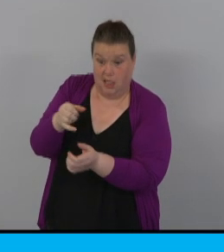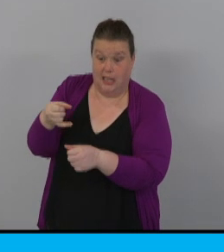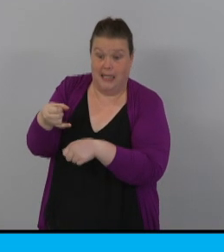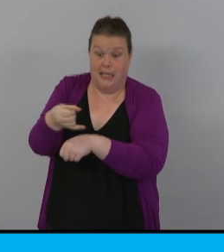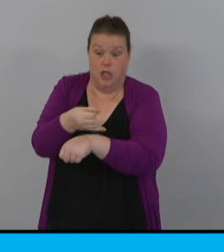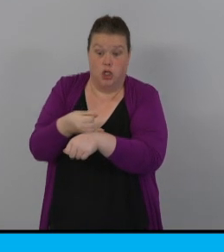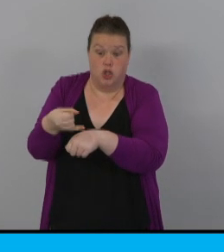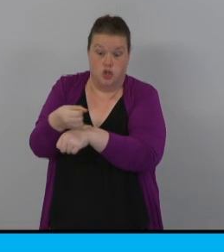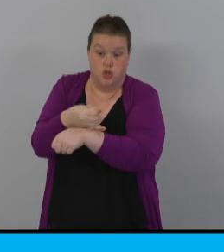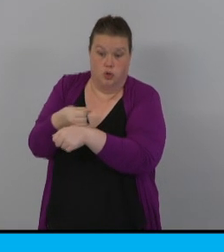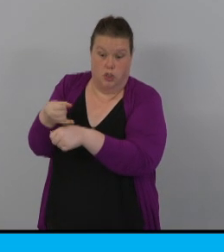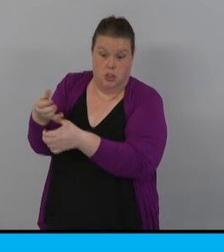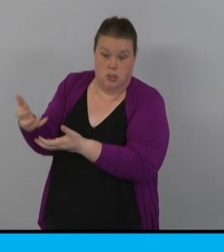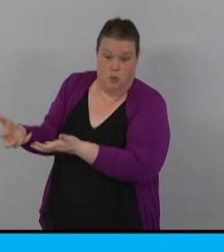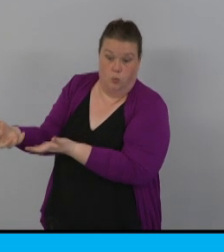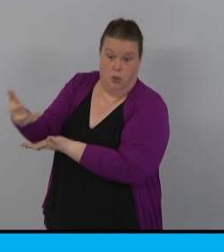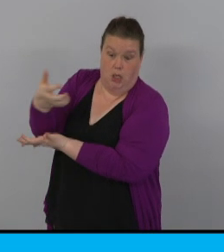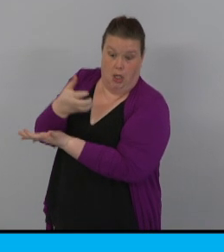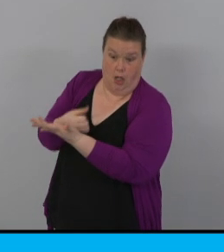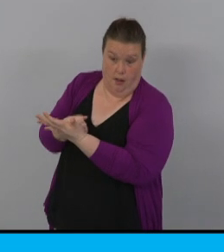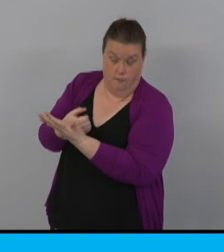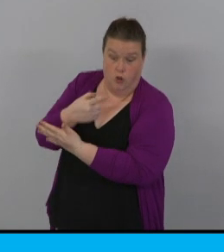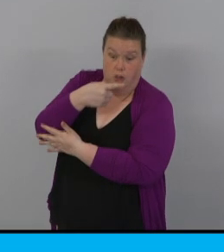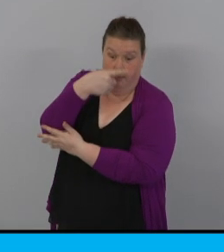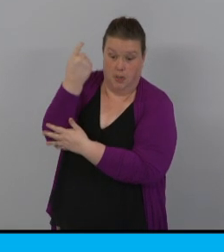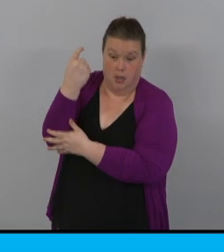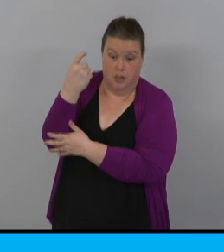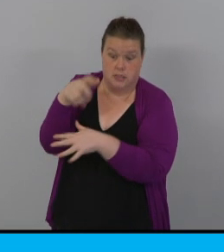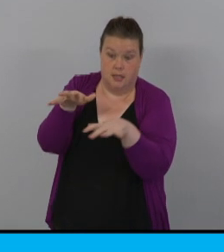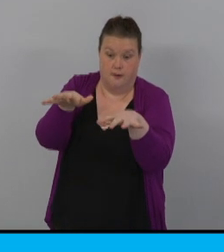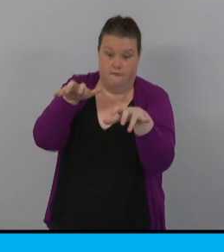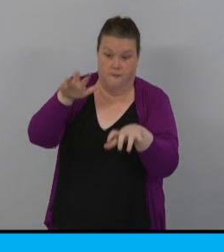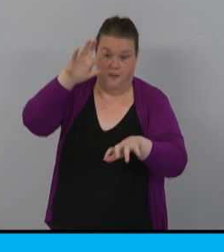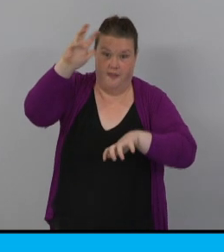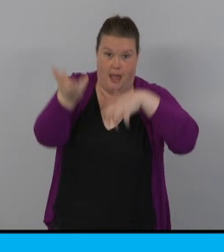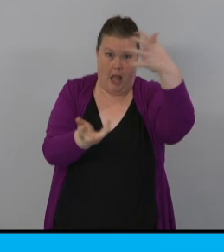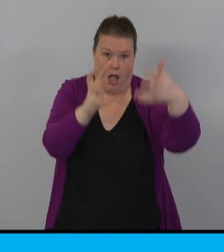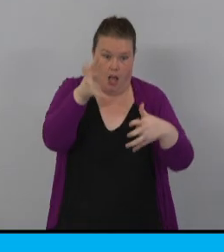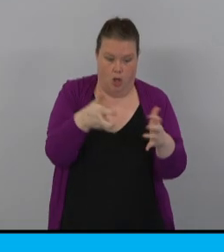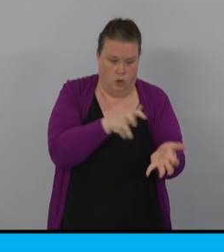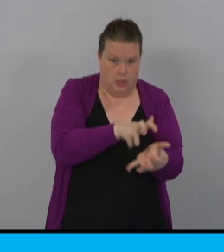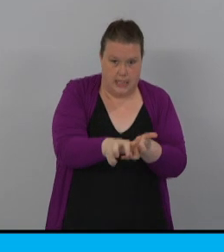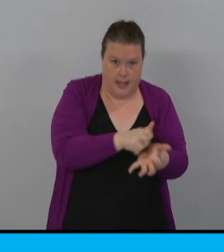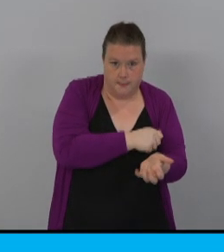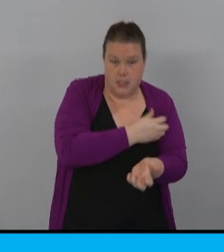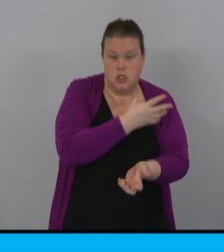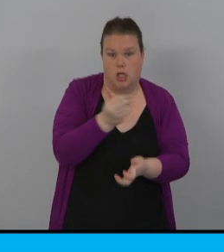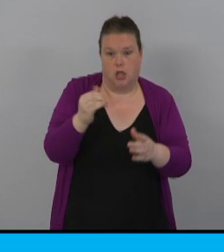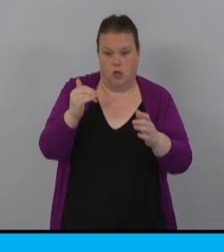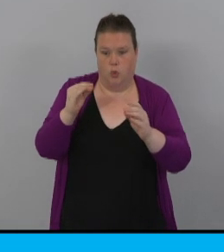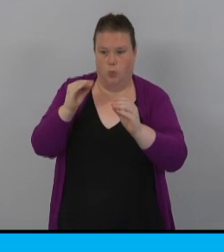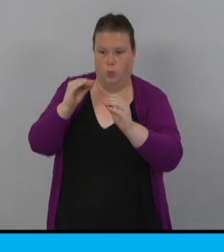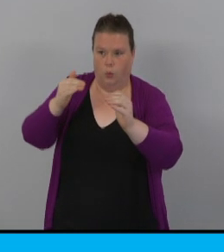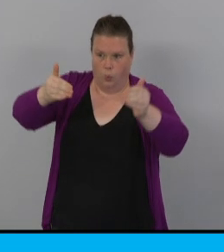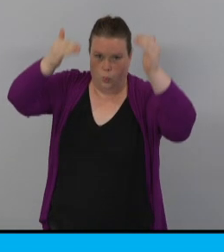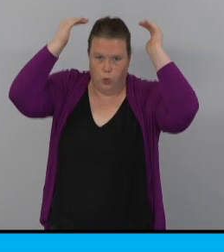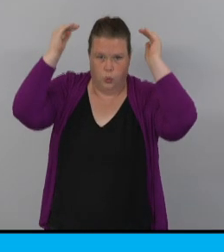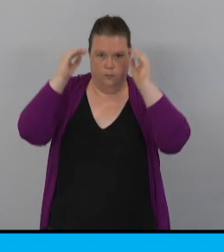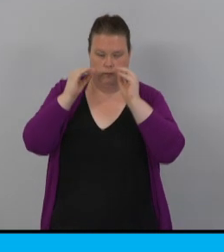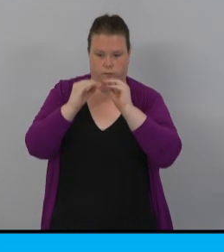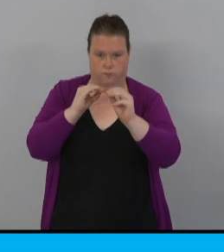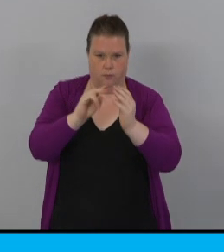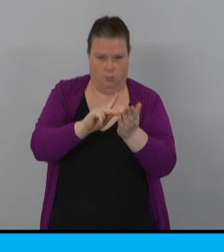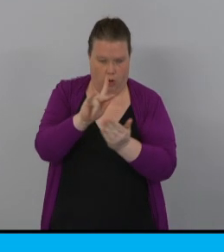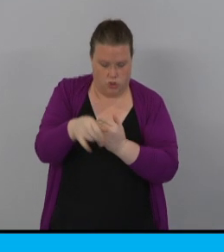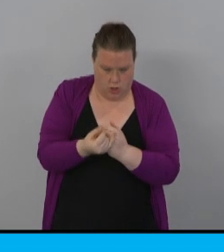insurance recovery for hail damage and some roof projects. That was $1.5 million. We had budgeted for that. We've